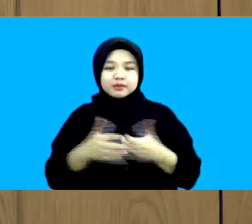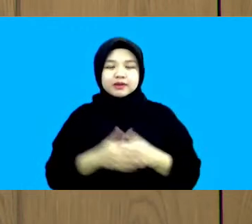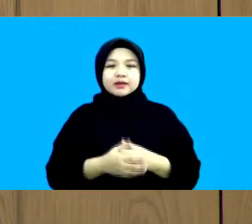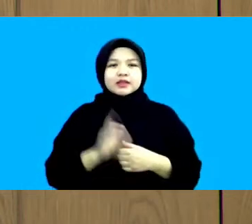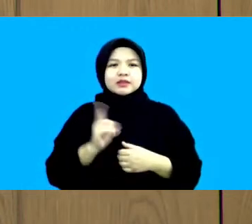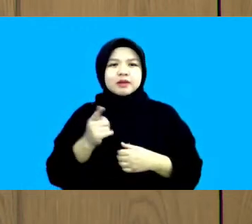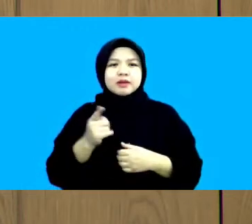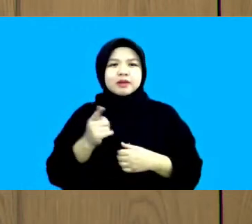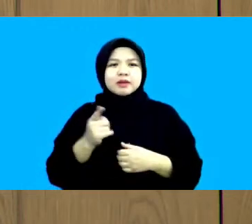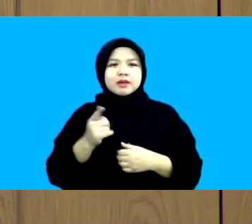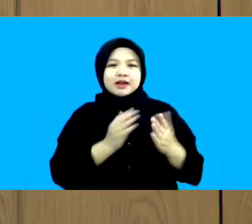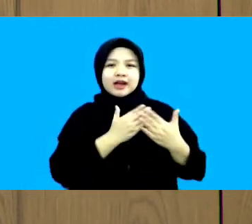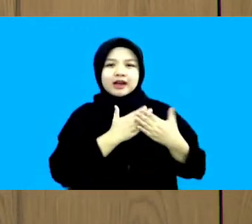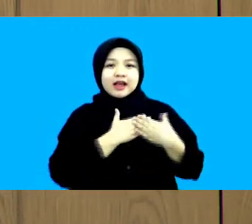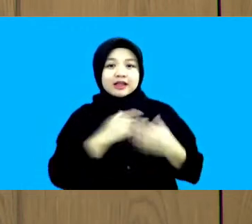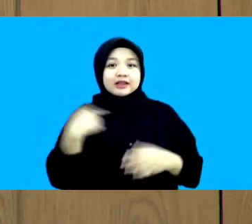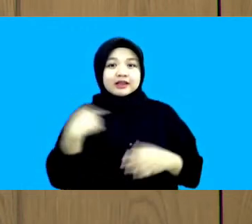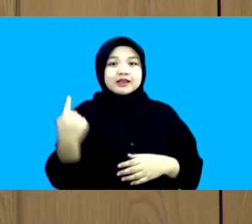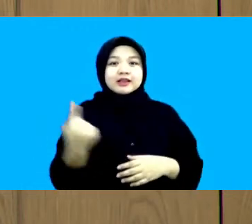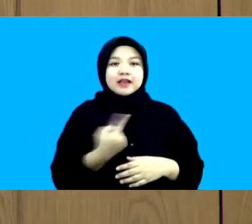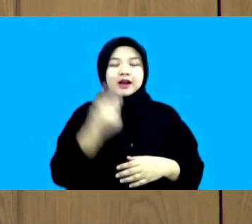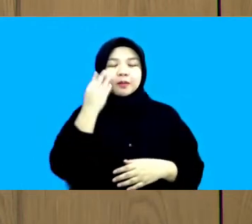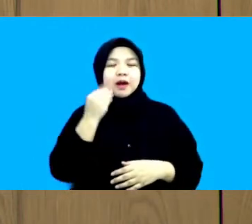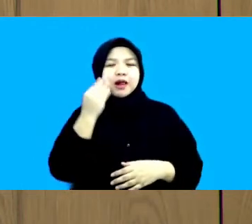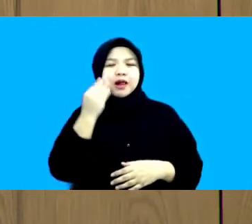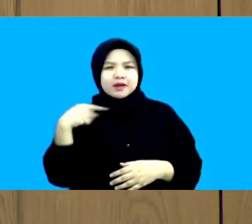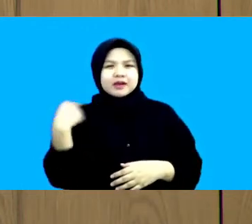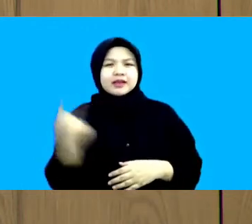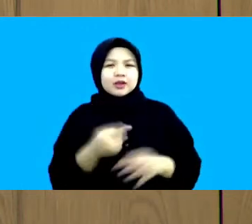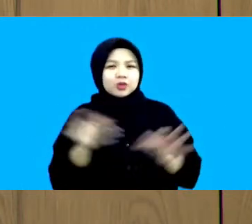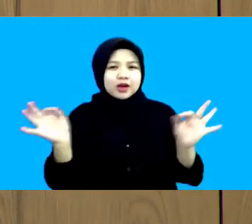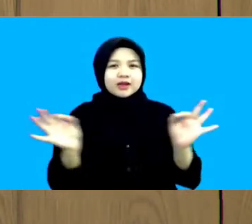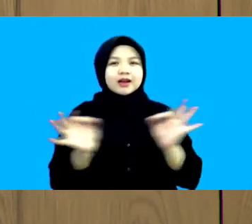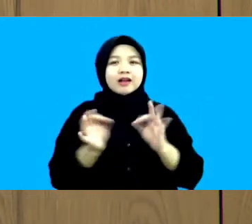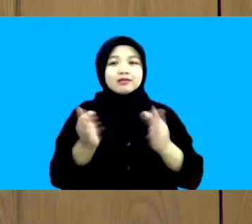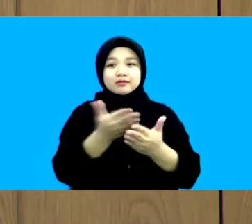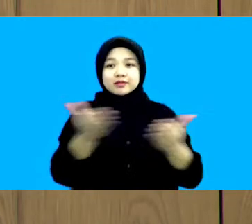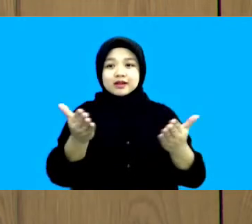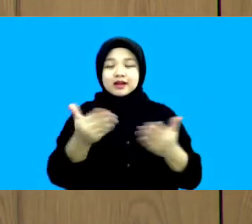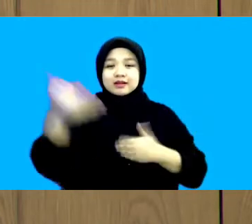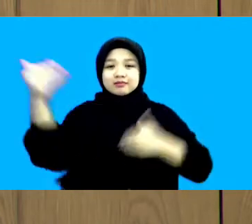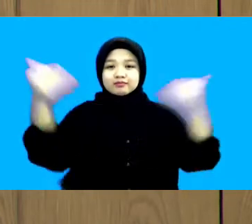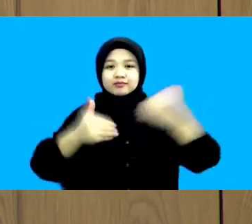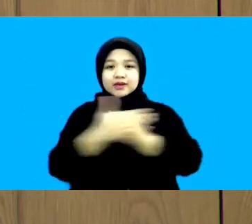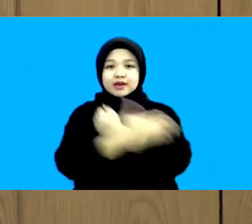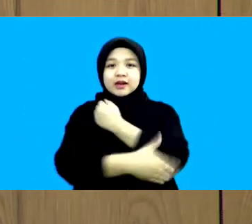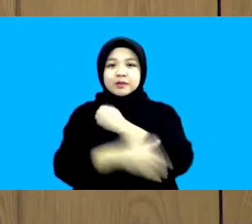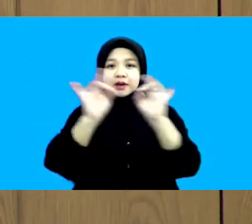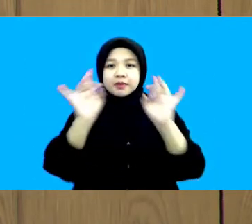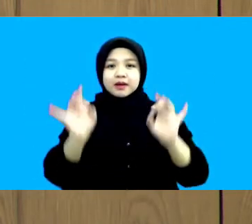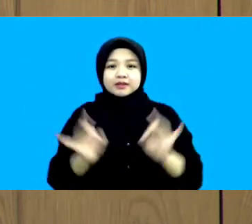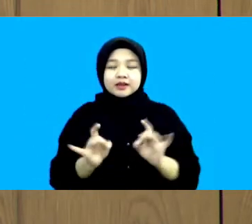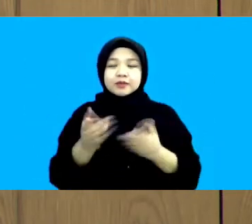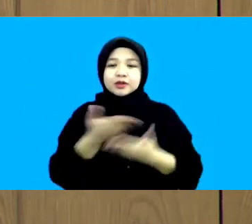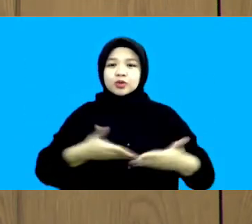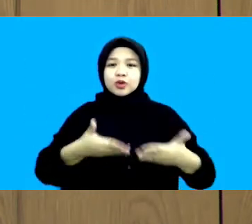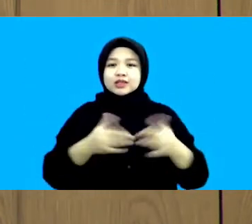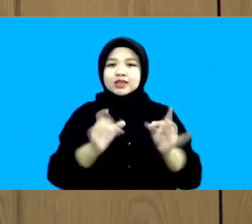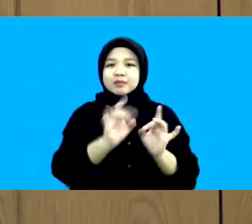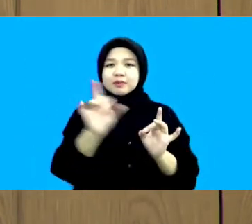close to our experience as well. All of you coming from many different countries, many different situations,